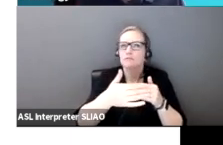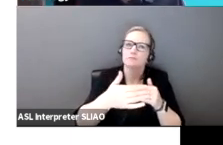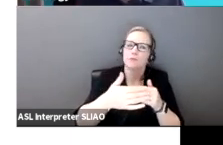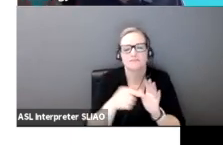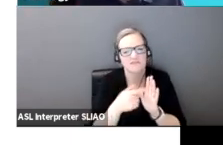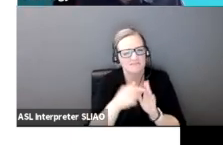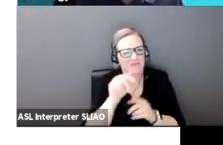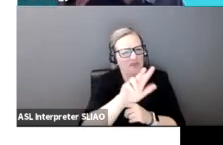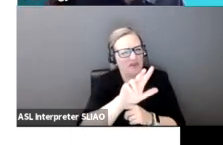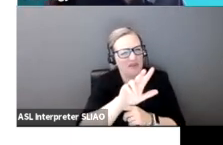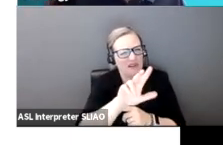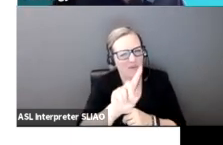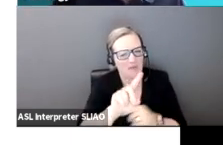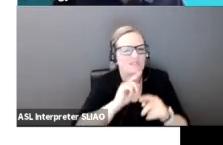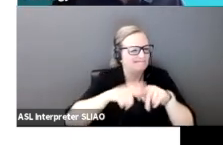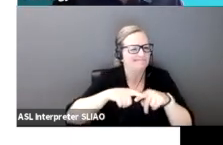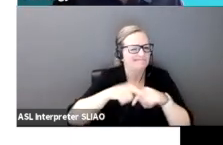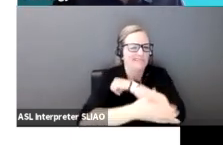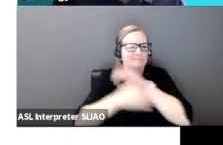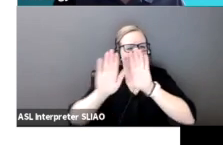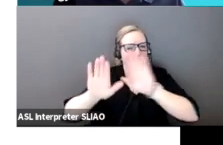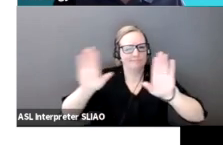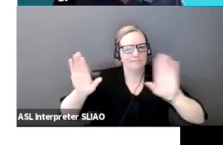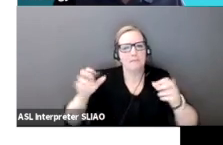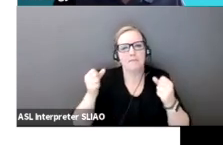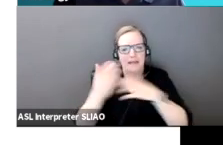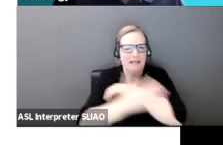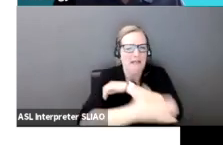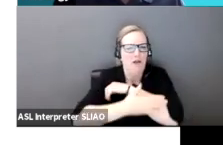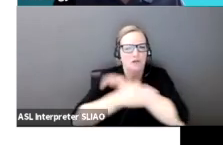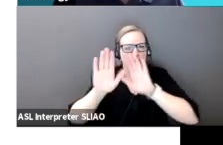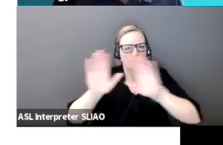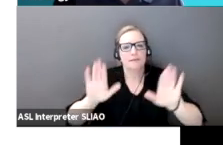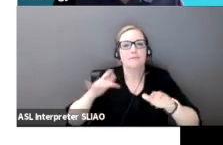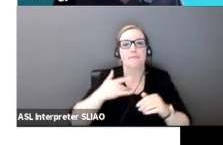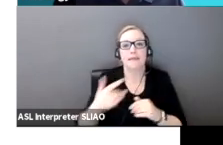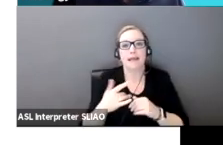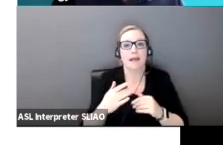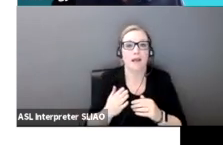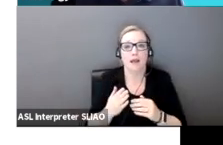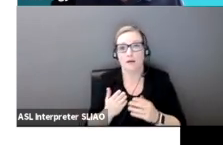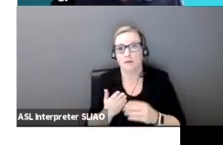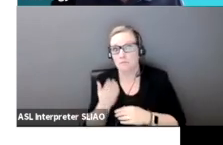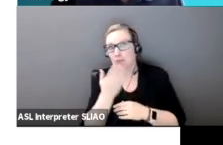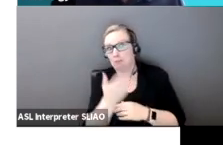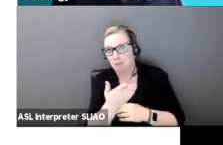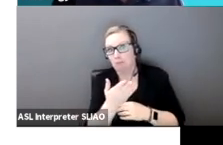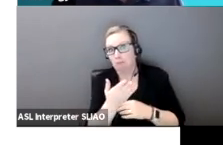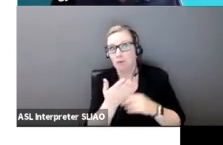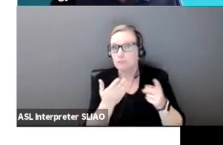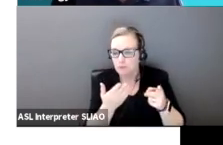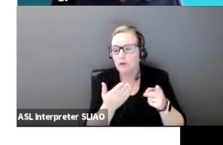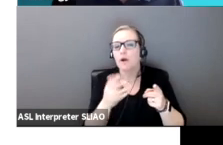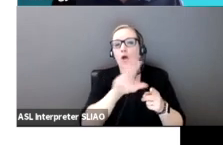cases, depends on the country, but for many jurisdictions it's 30 months after your initial filing, you get to decide